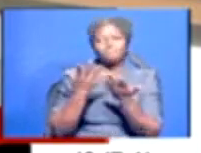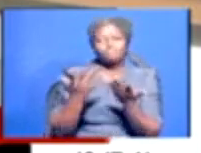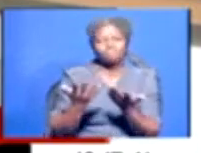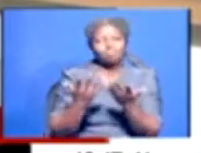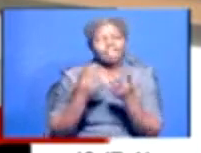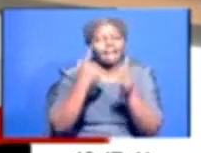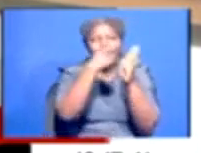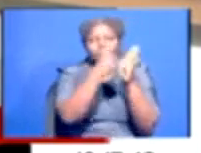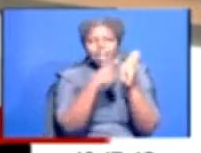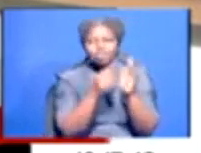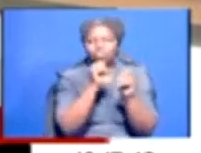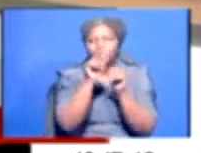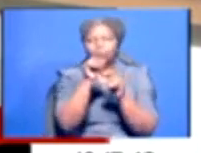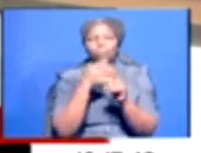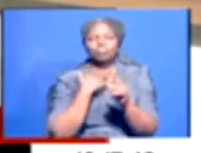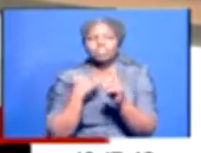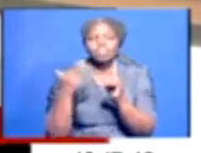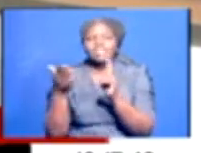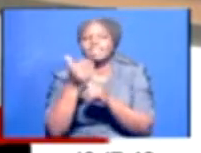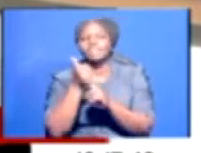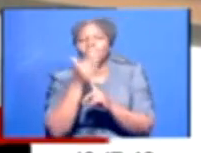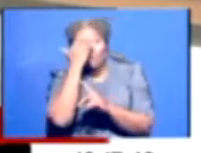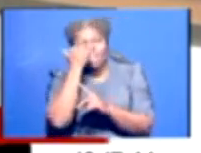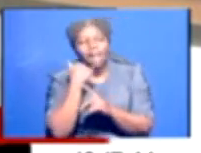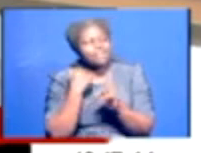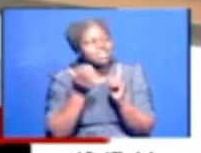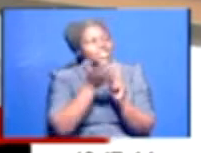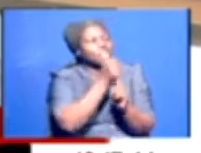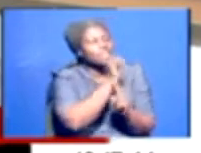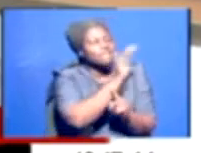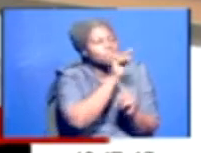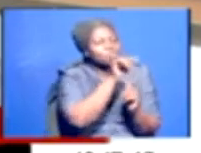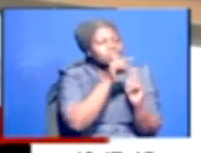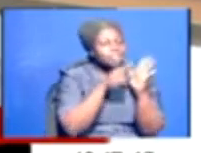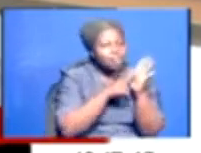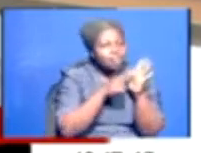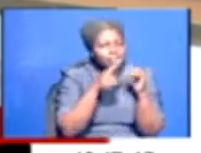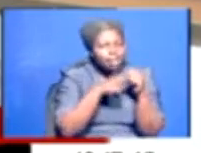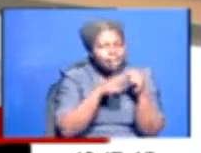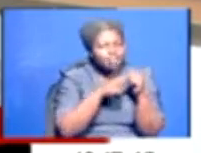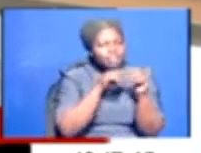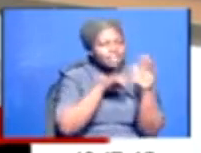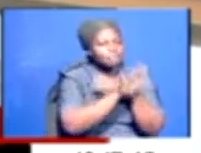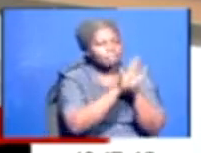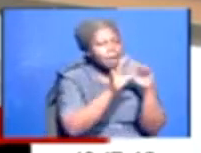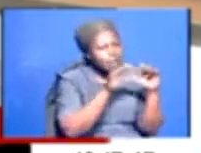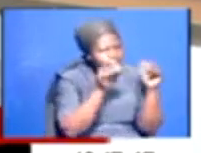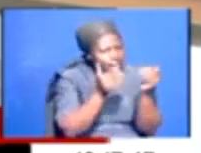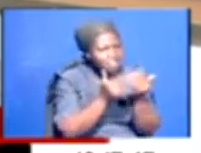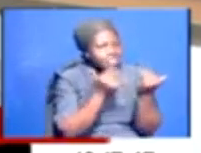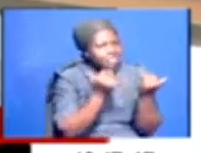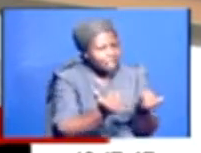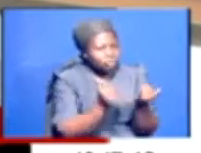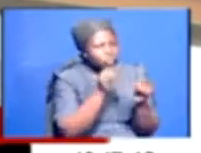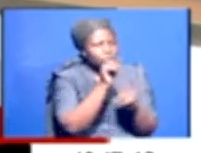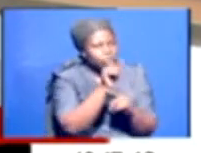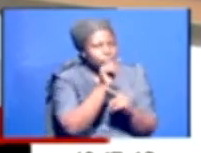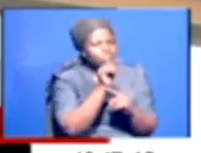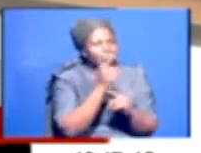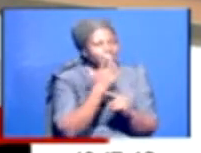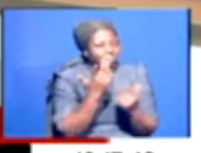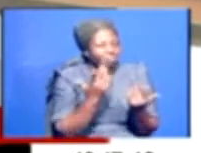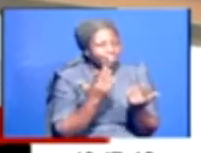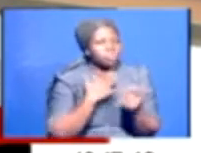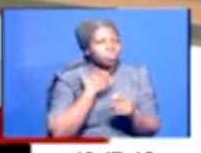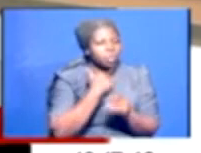achieve. Having done 5.6 in your class, what are some of the things that you would like